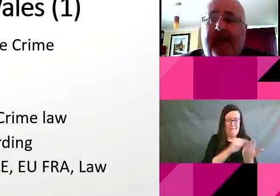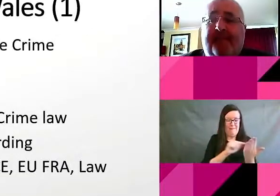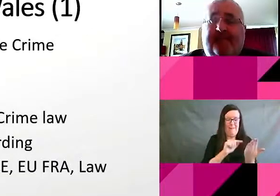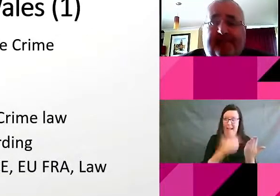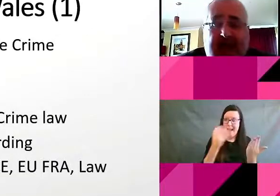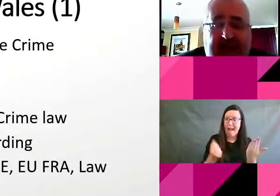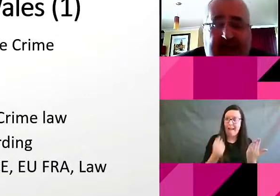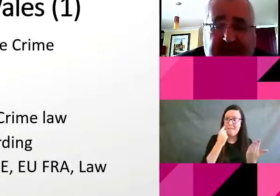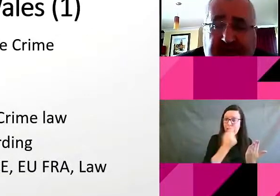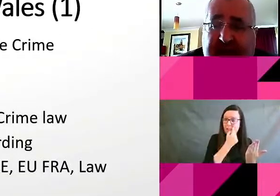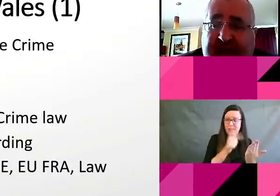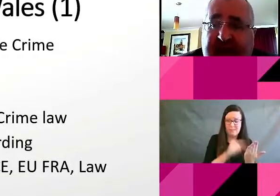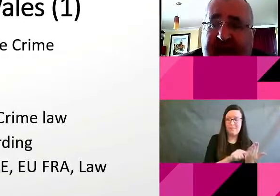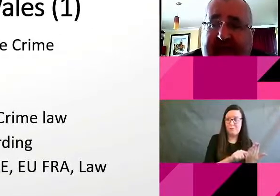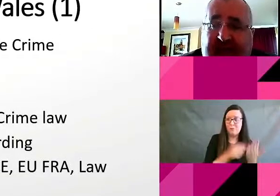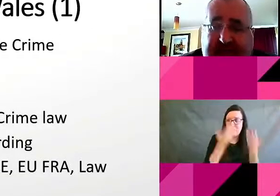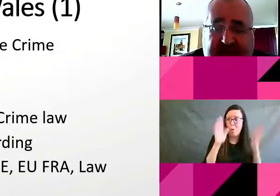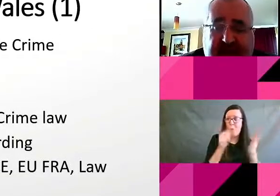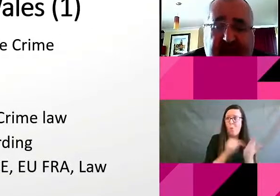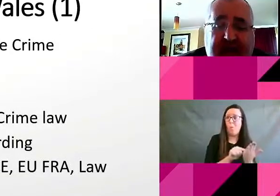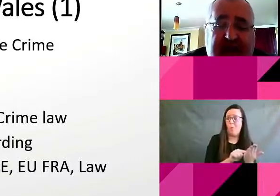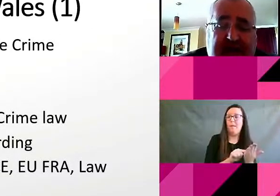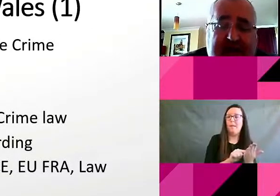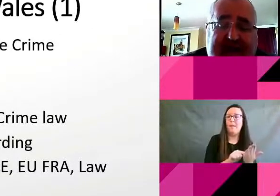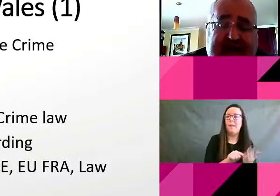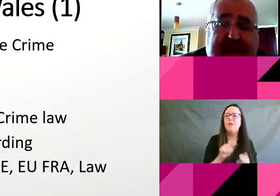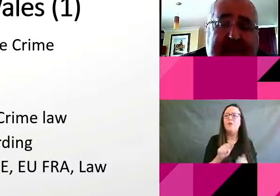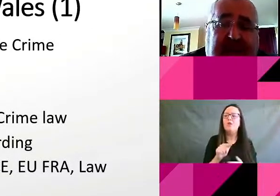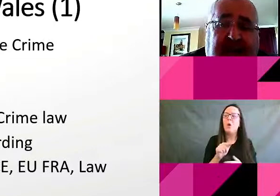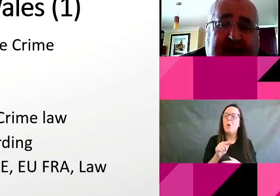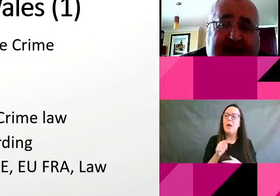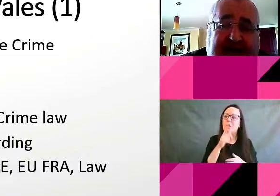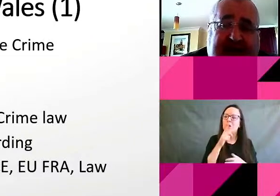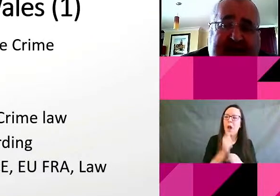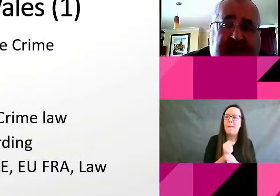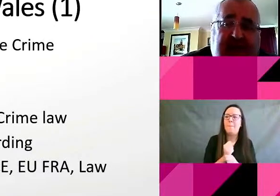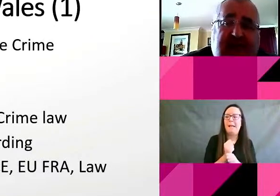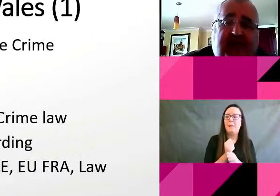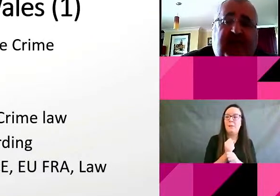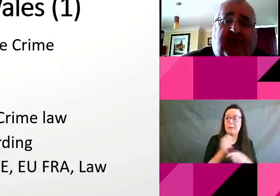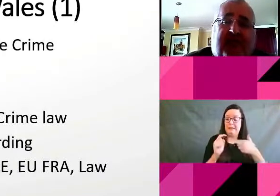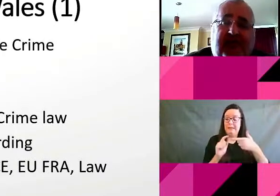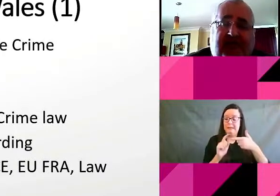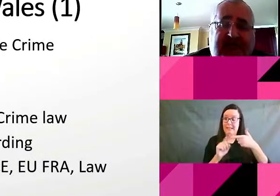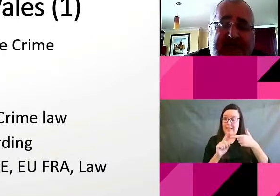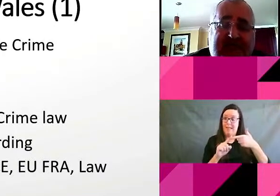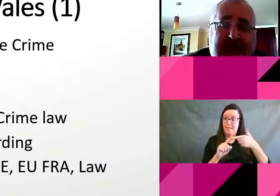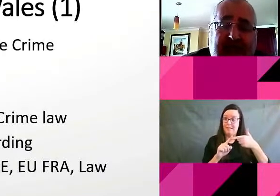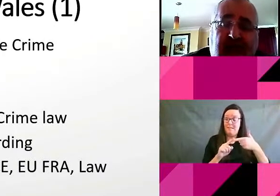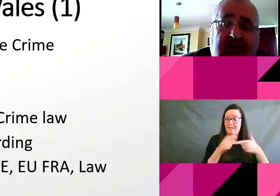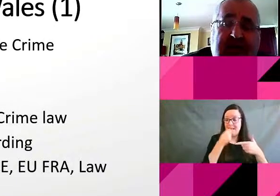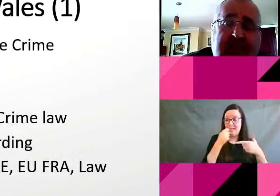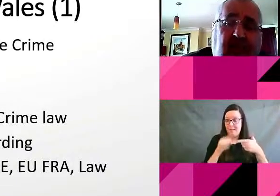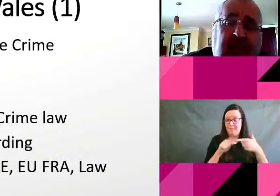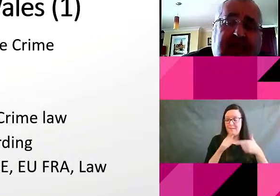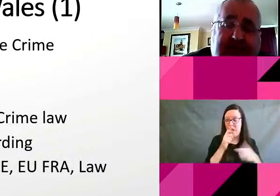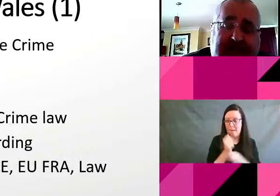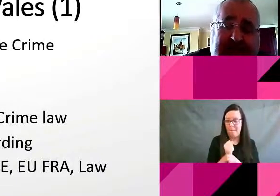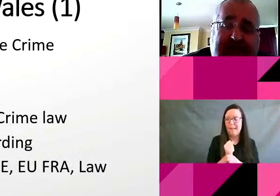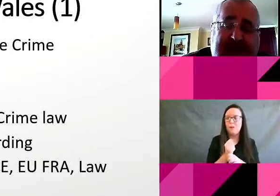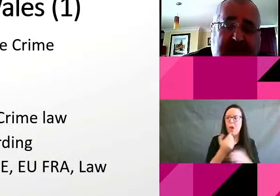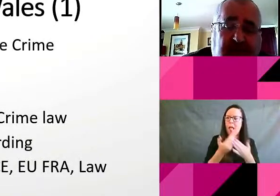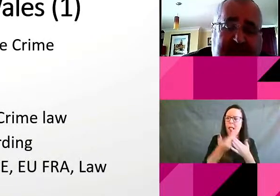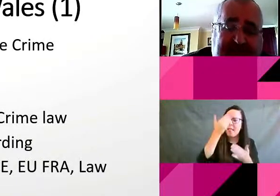the issue of the incitement to the second part that I said I would talk about, which is learning more